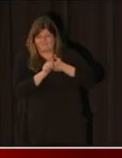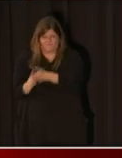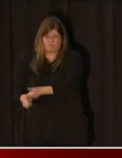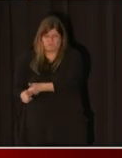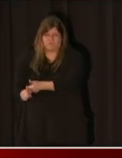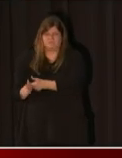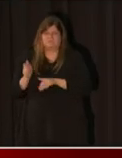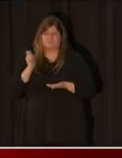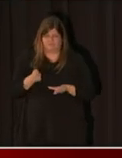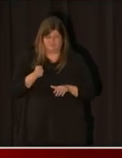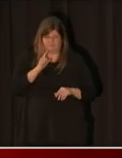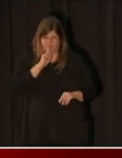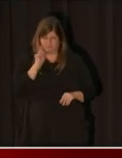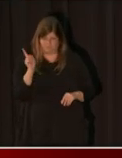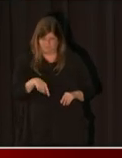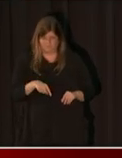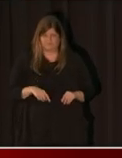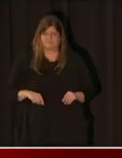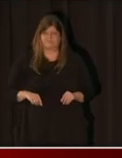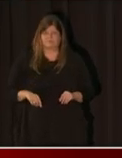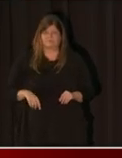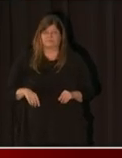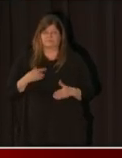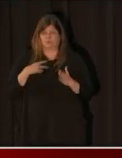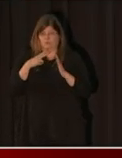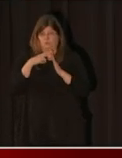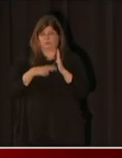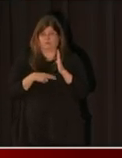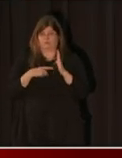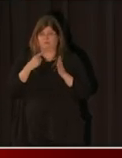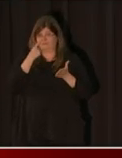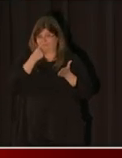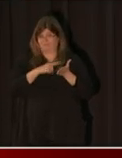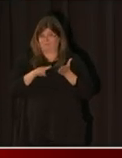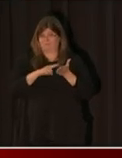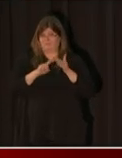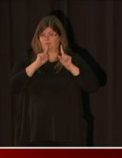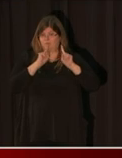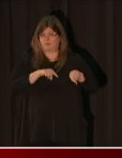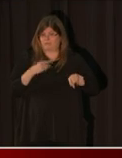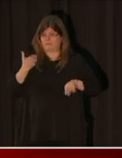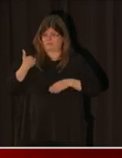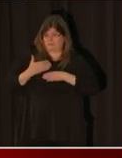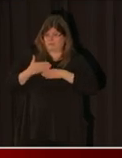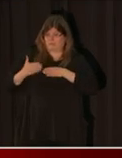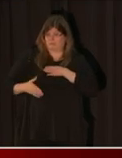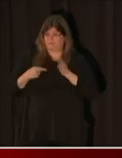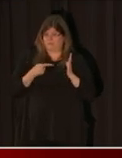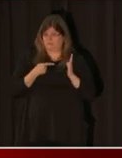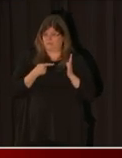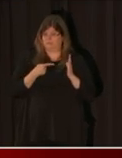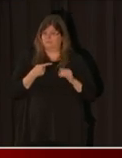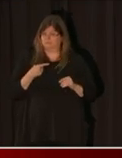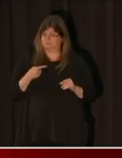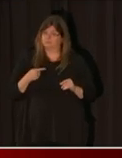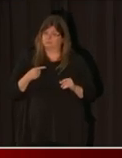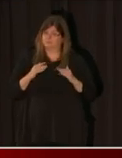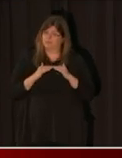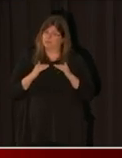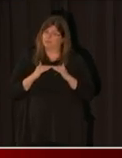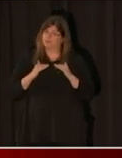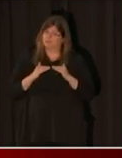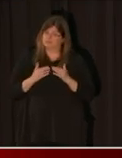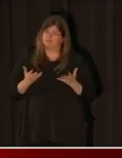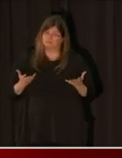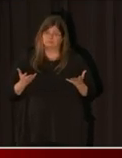when I read the inspector's report, which was over the weekend, I thought it was very fair, it was comprehensive, and